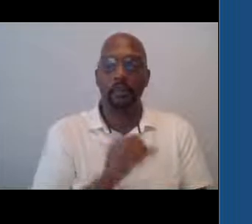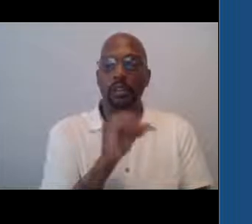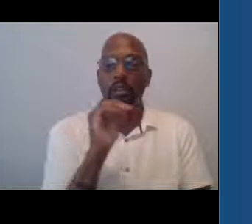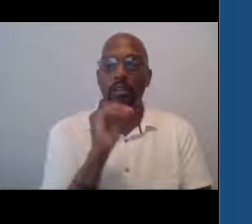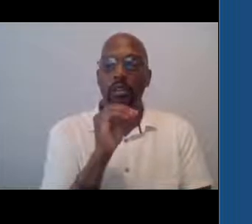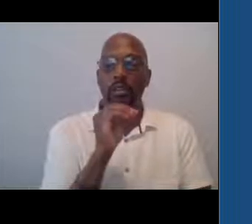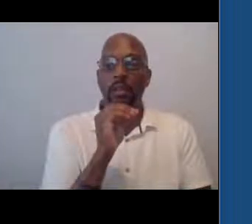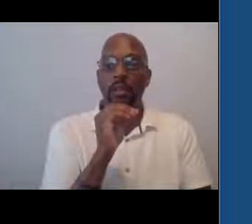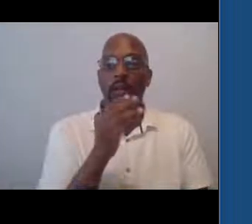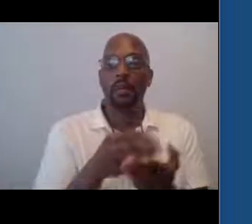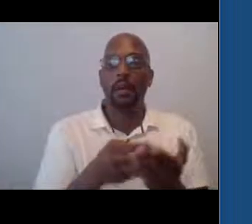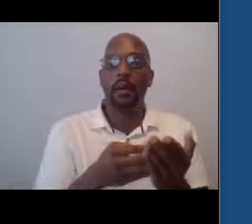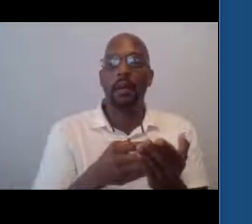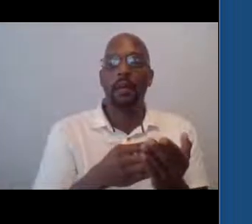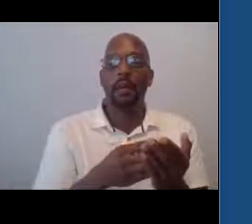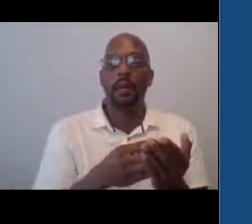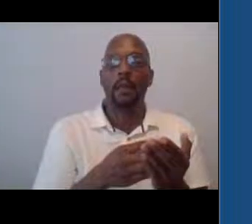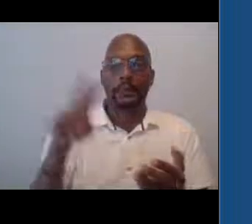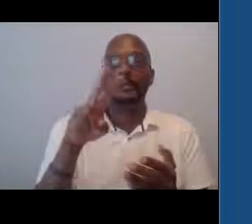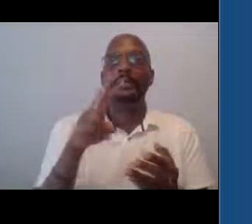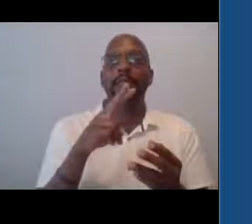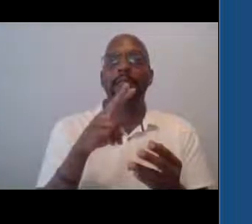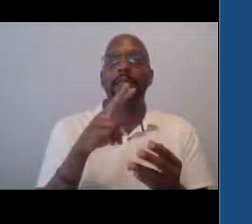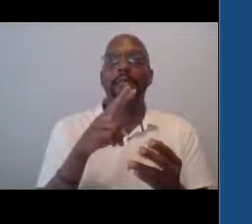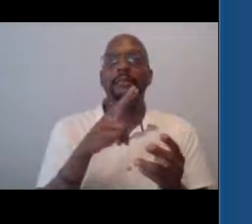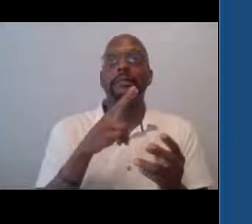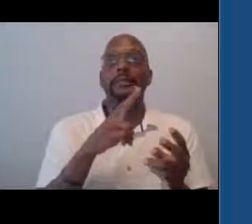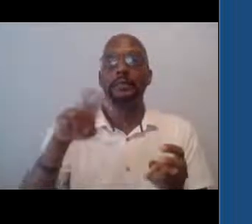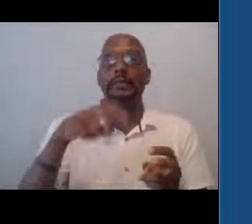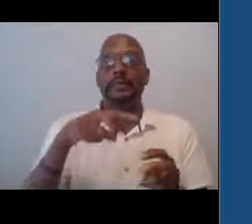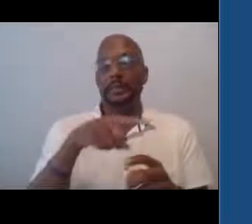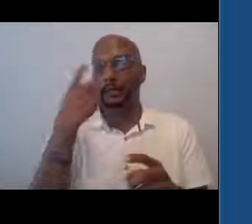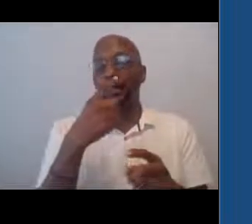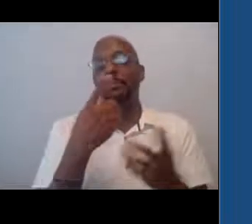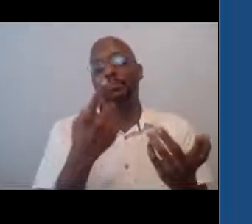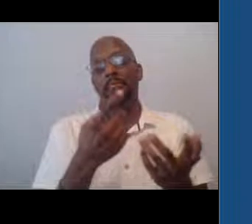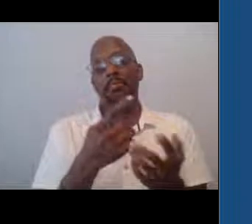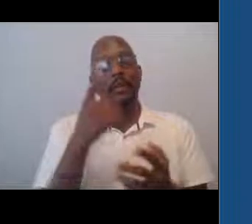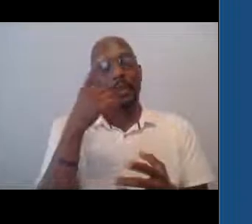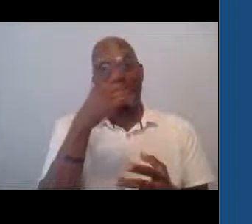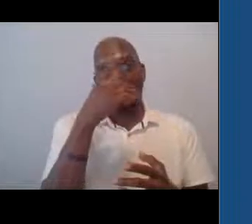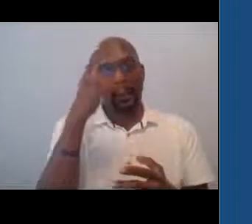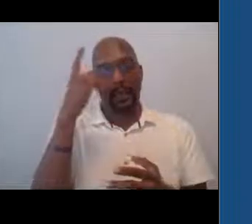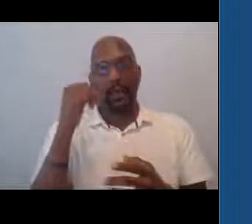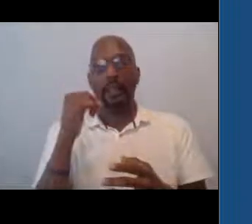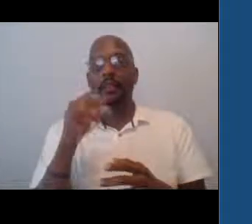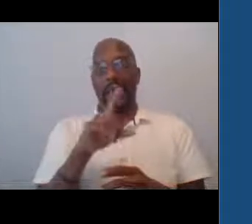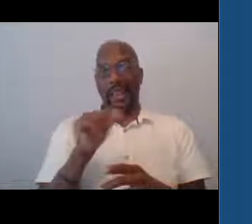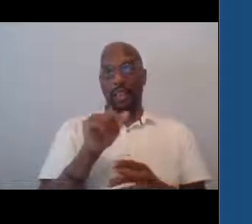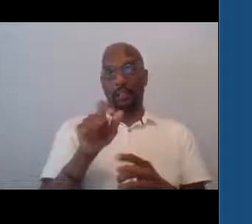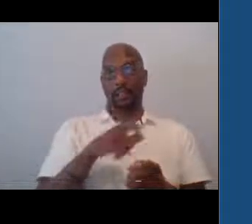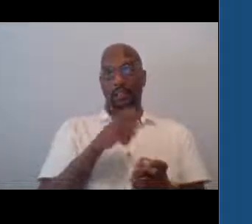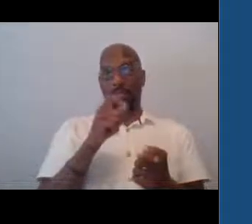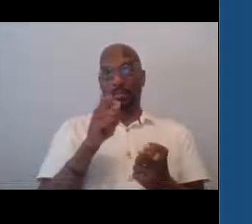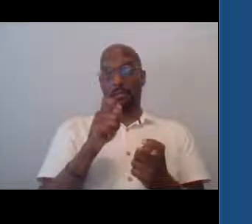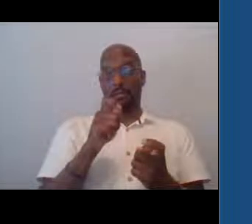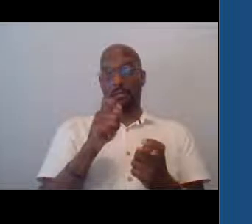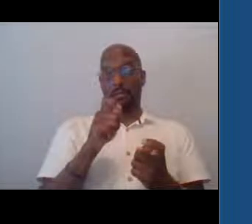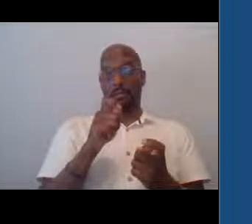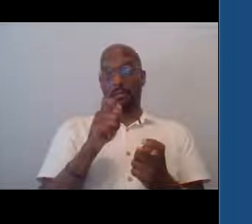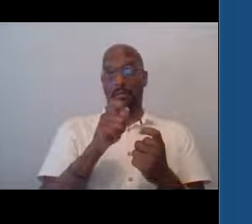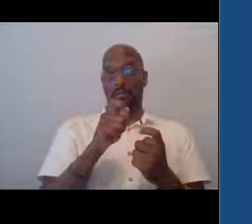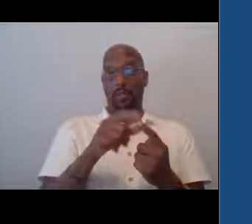that busyness this summer was the fact that California and Los Angeles specifically hosted the